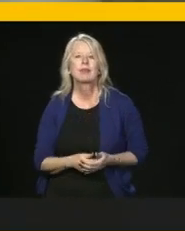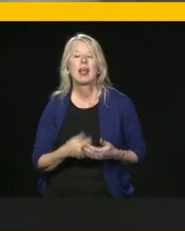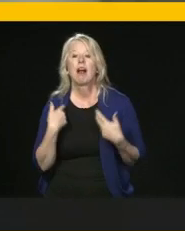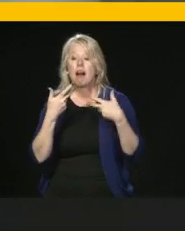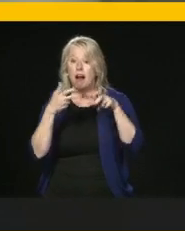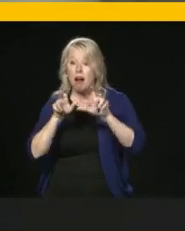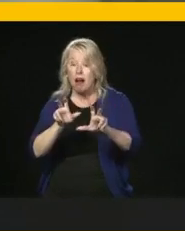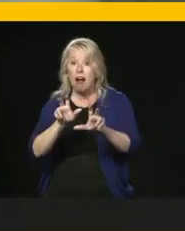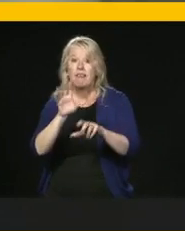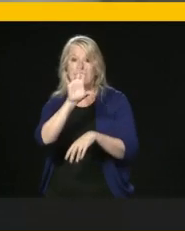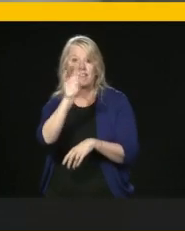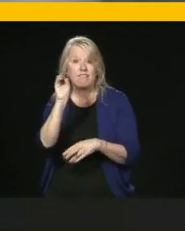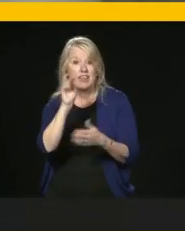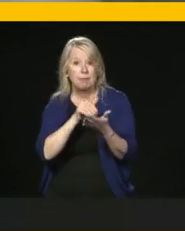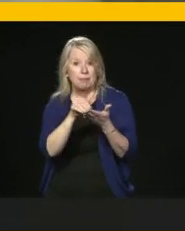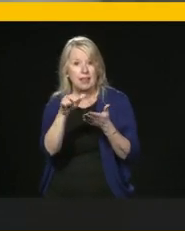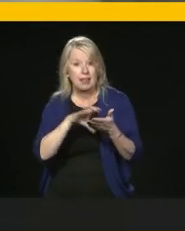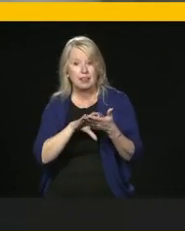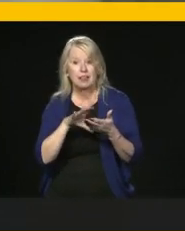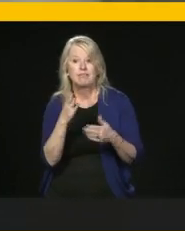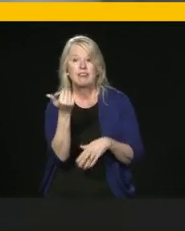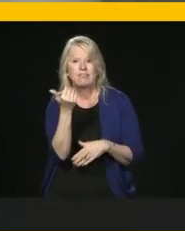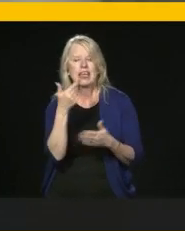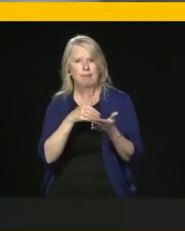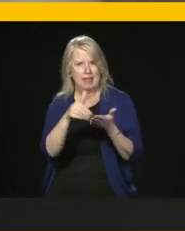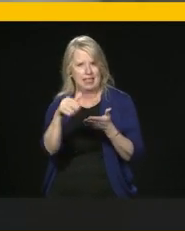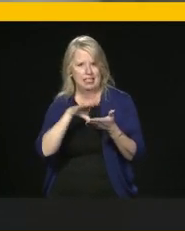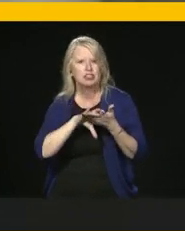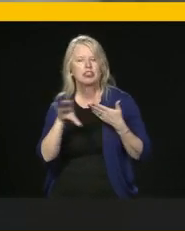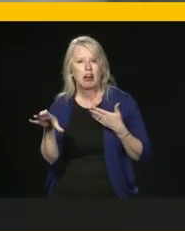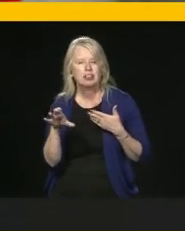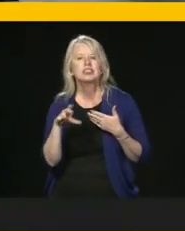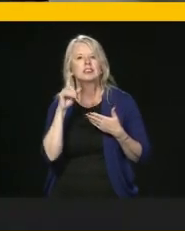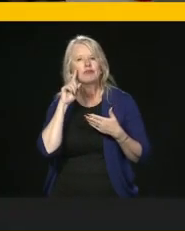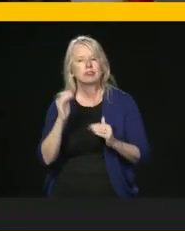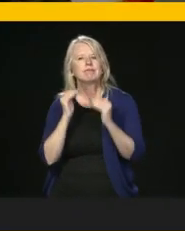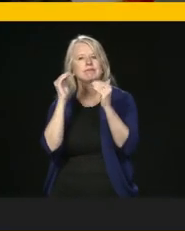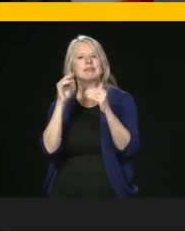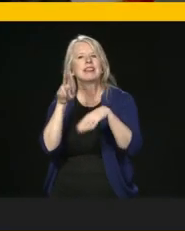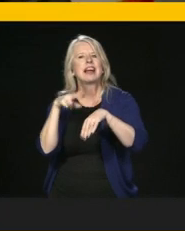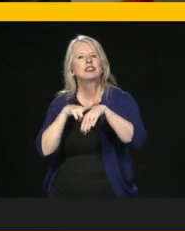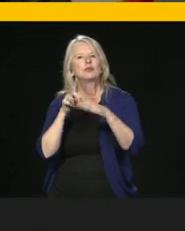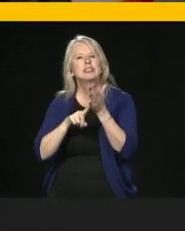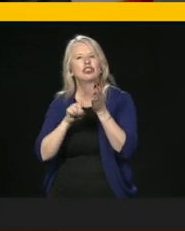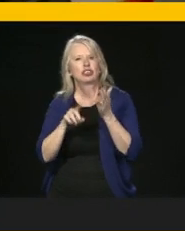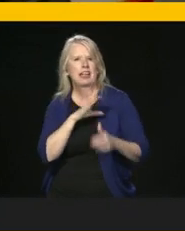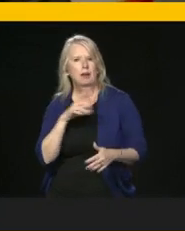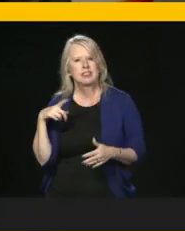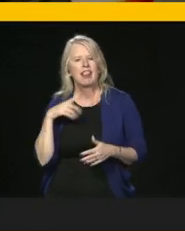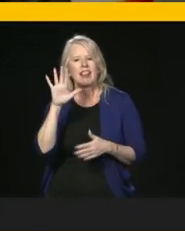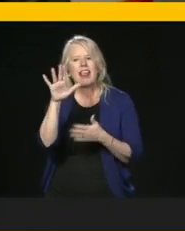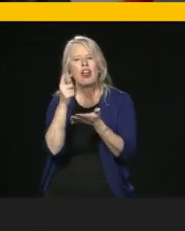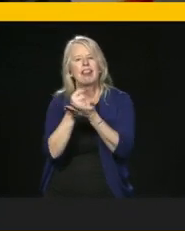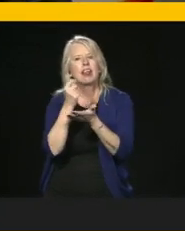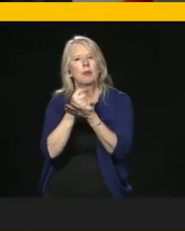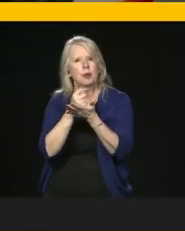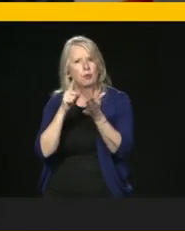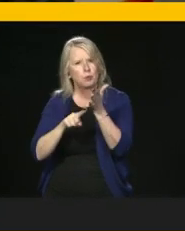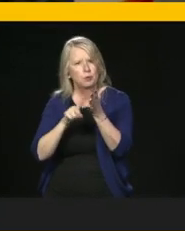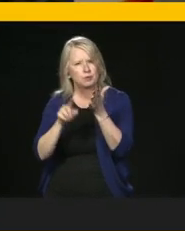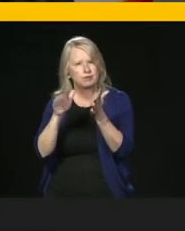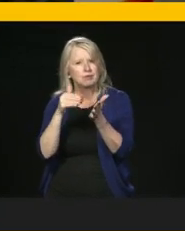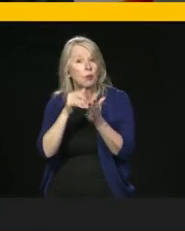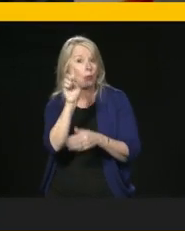the National Research Council's Human Health Therapeutics Research Center in Montreal. This will allow the NRC to partner